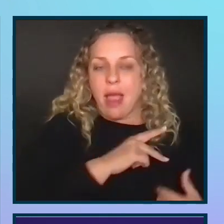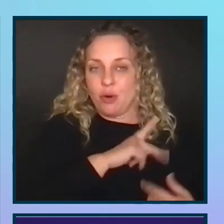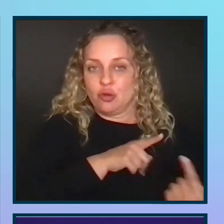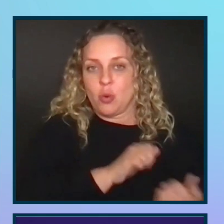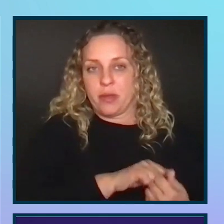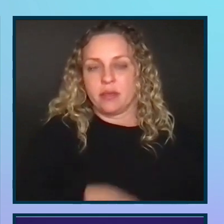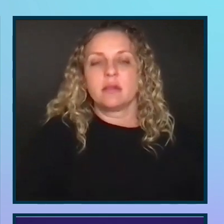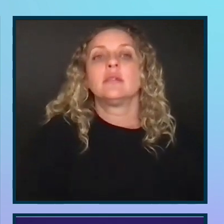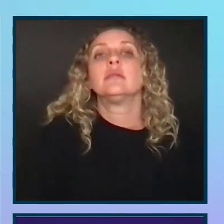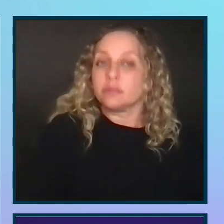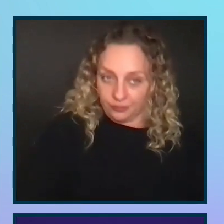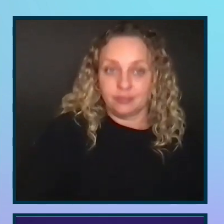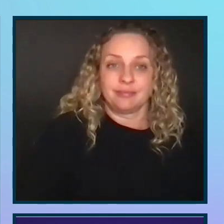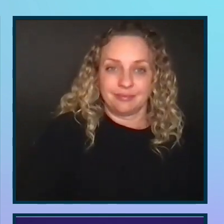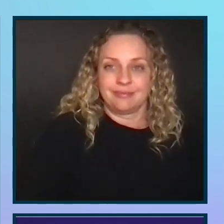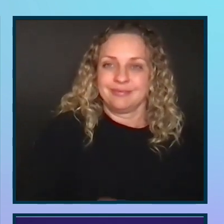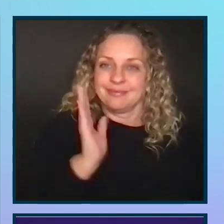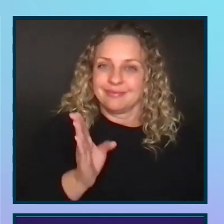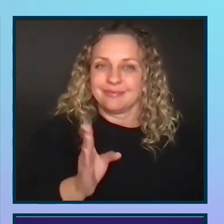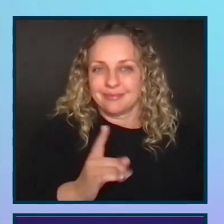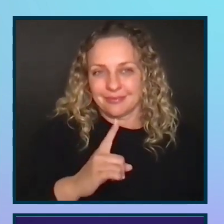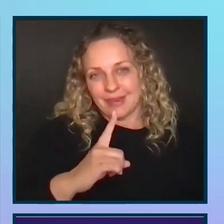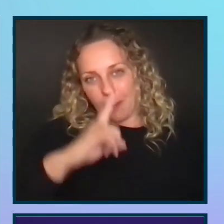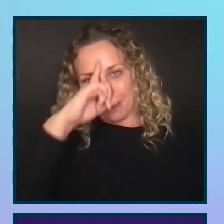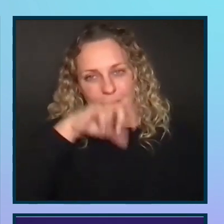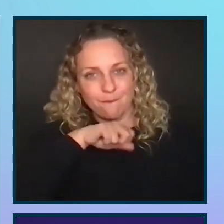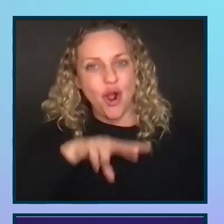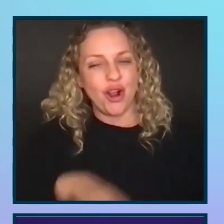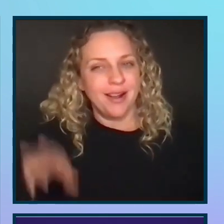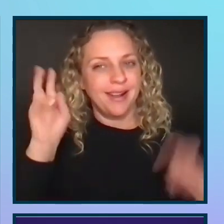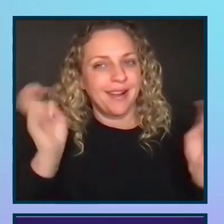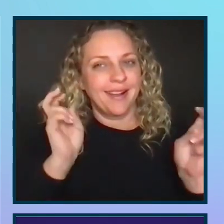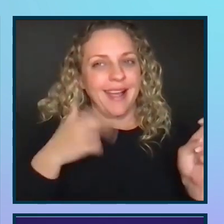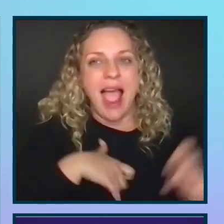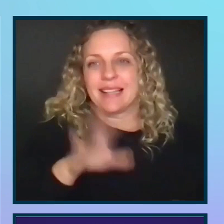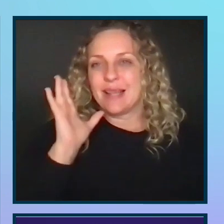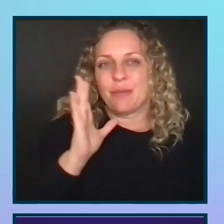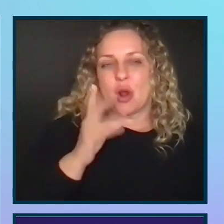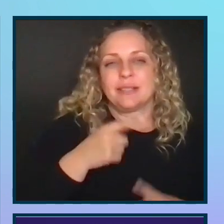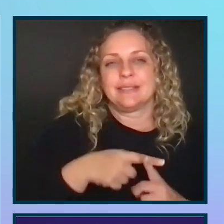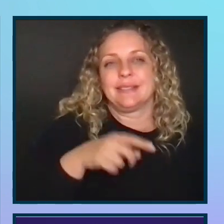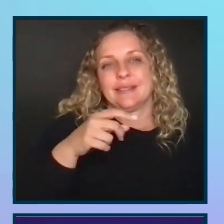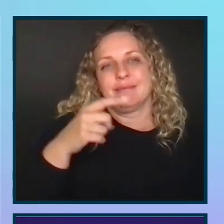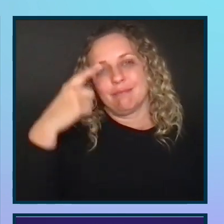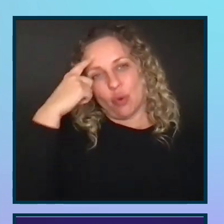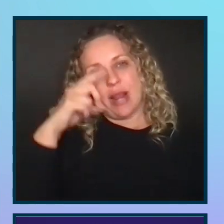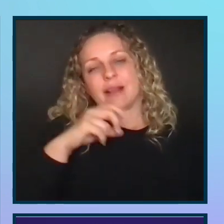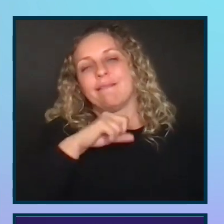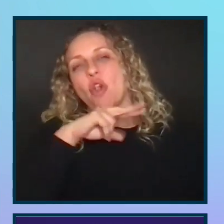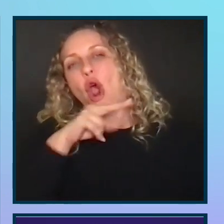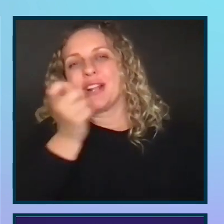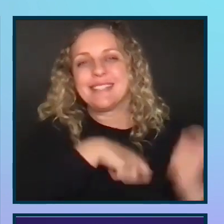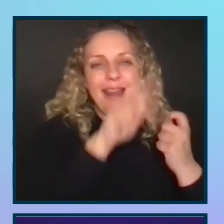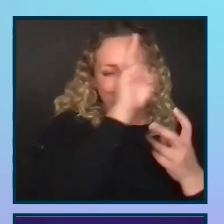with. Next, brain frog. I once in a presentation said brain frog instead of brain fog. And I think